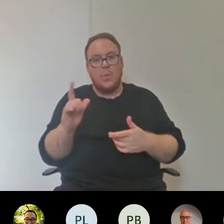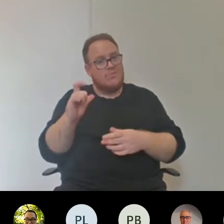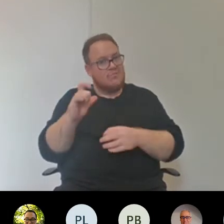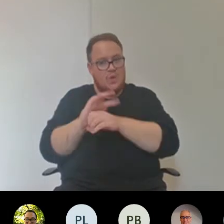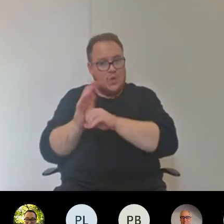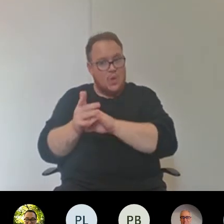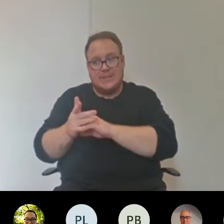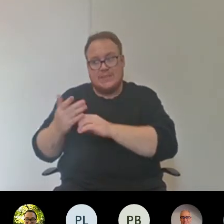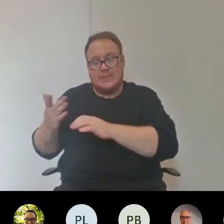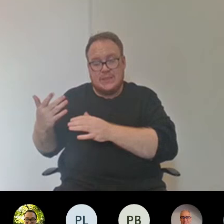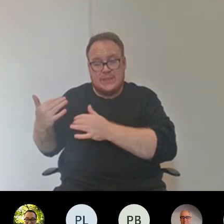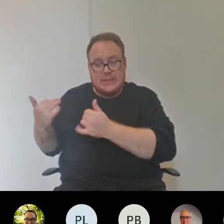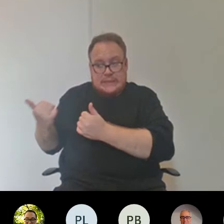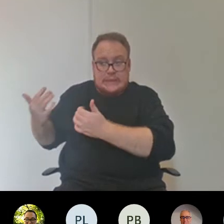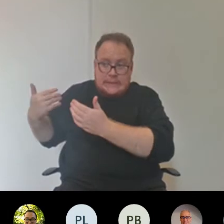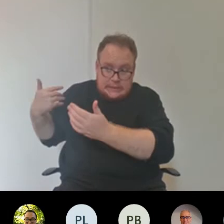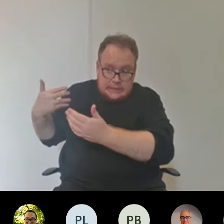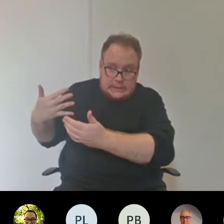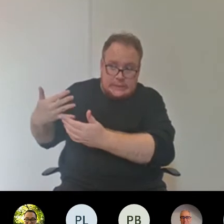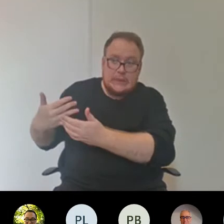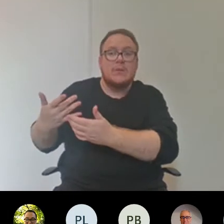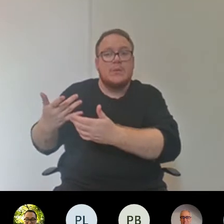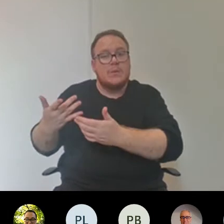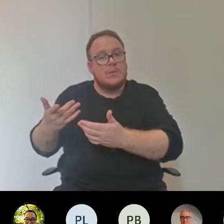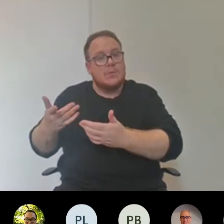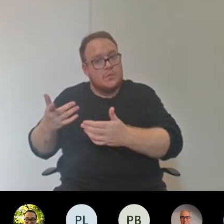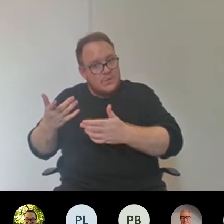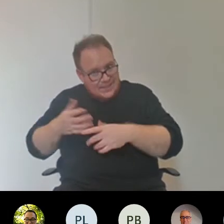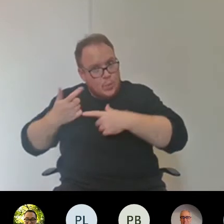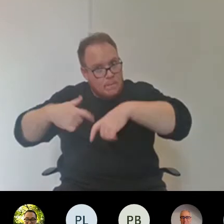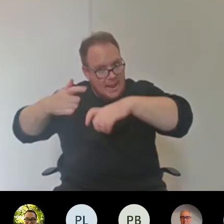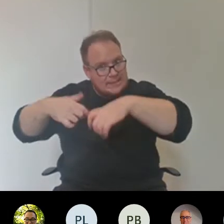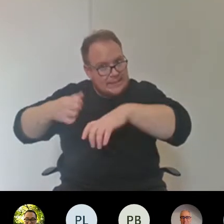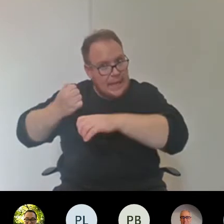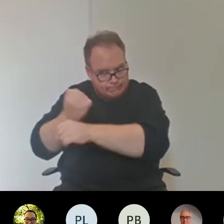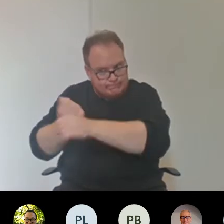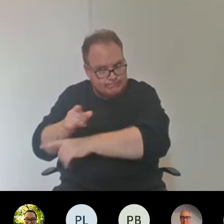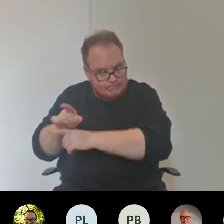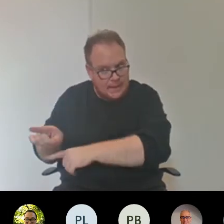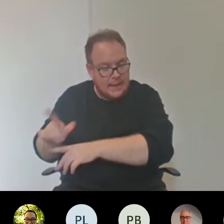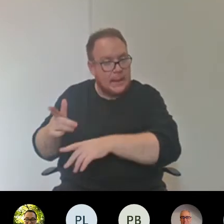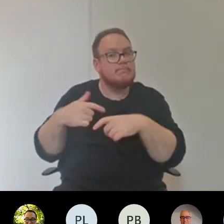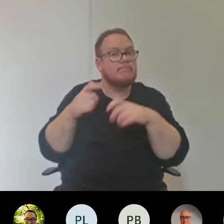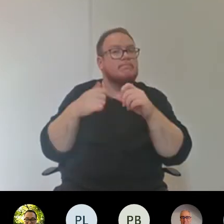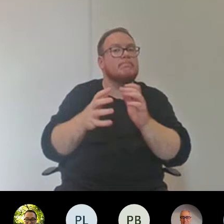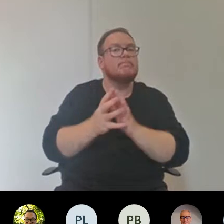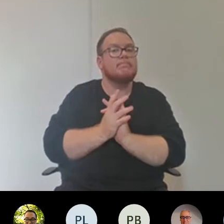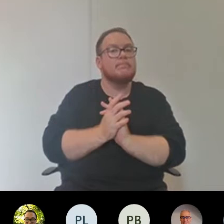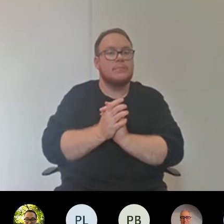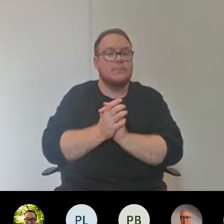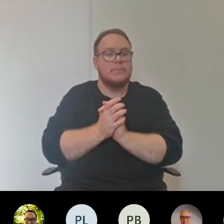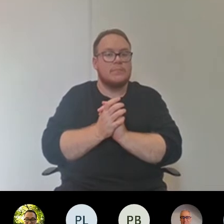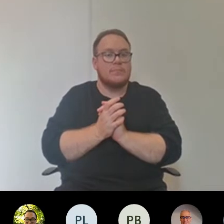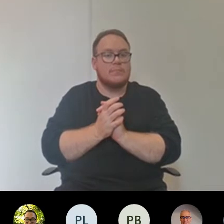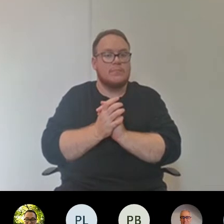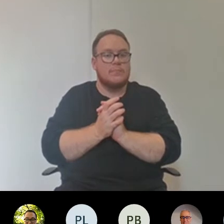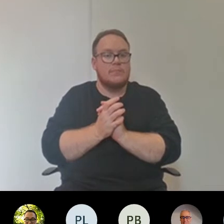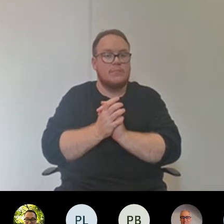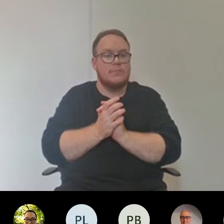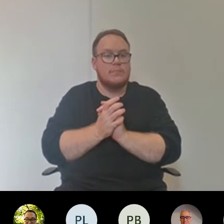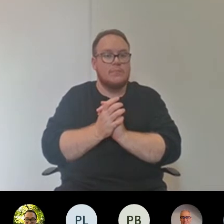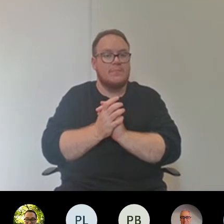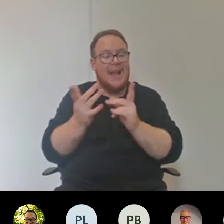not just about elective waiting lists, not just about urgent care, but we continue to provide the focus that we have been on providing reducing